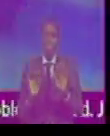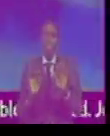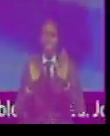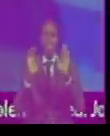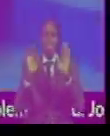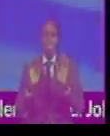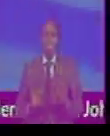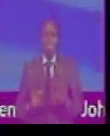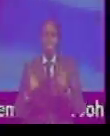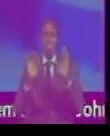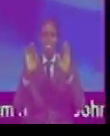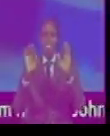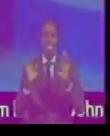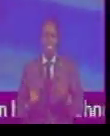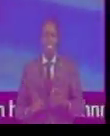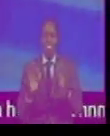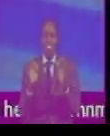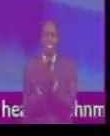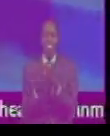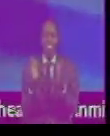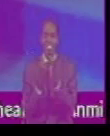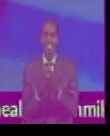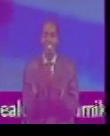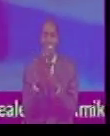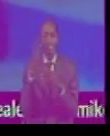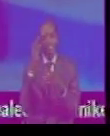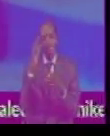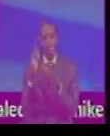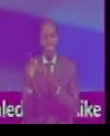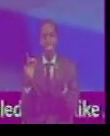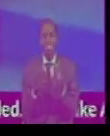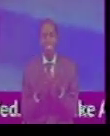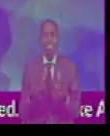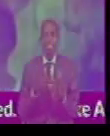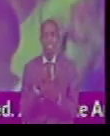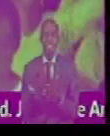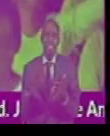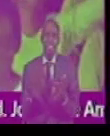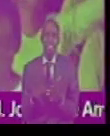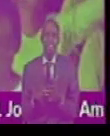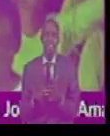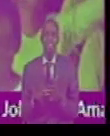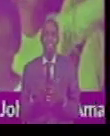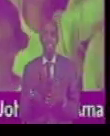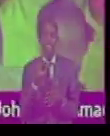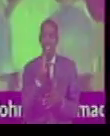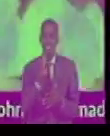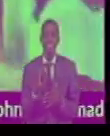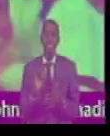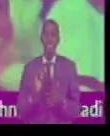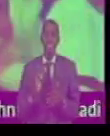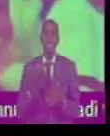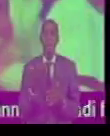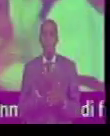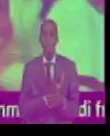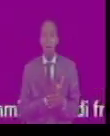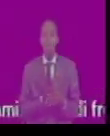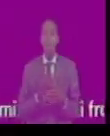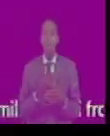Yeah. Wonderful. Wonderful. Come together for Jesus.